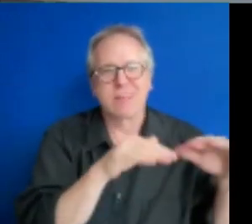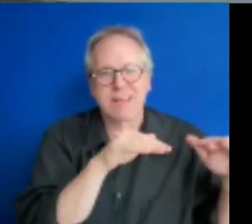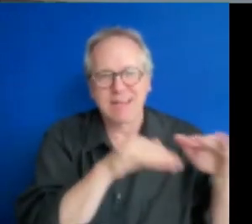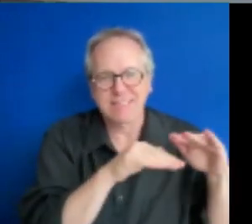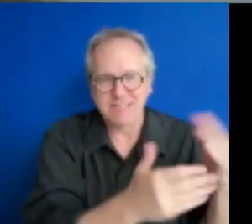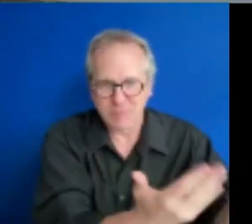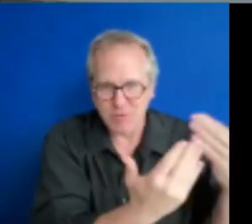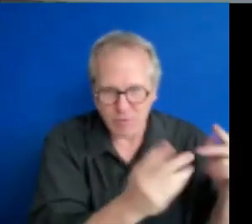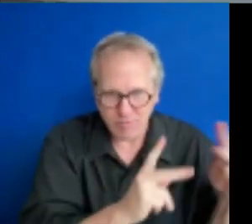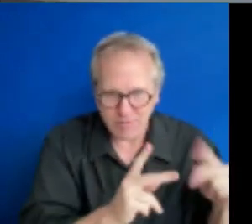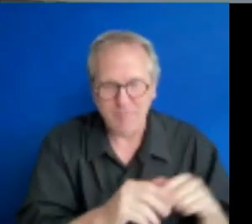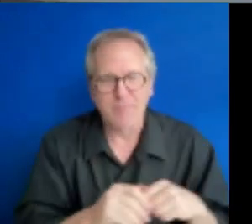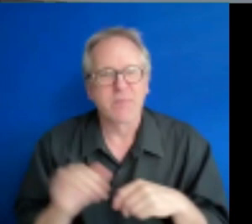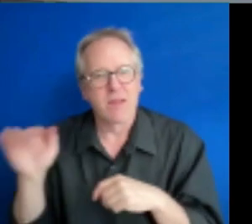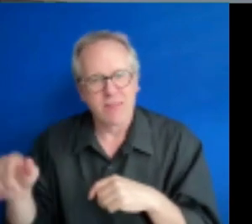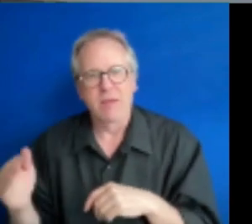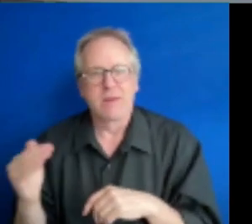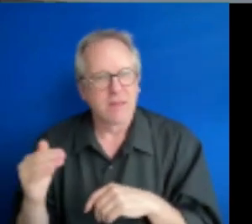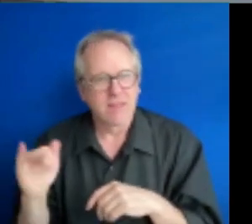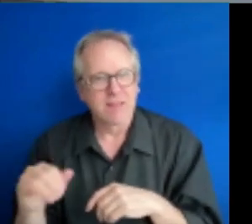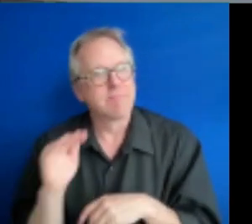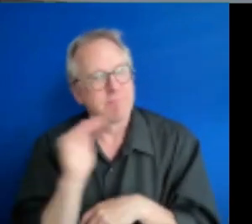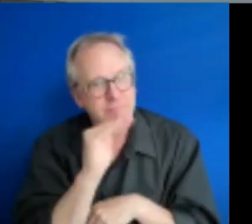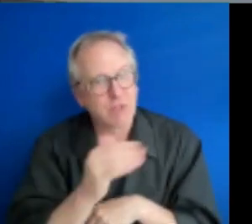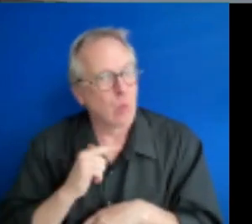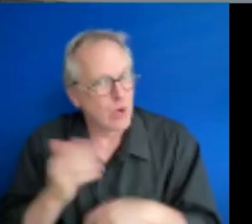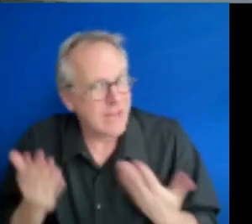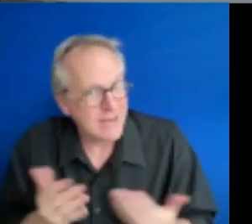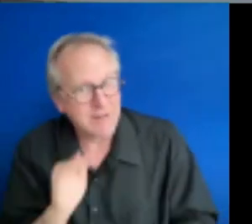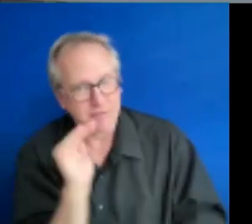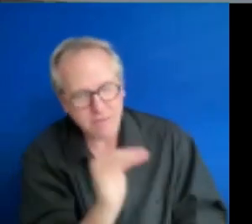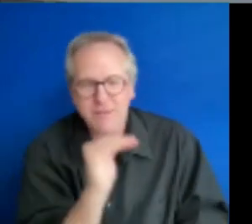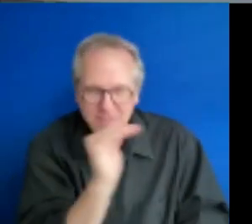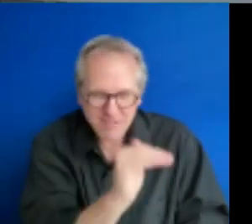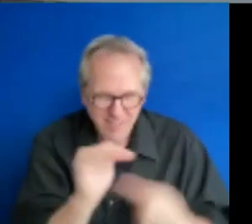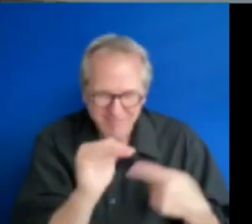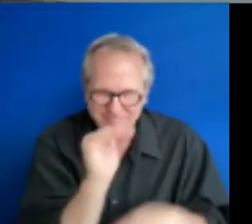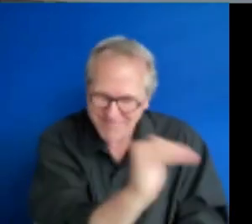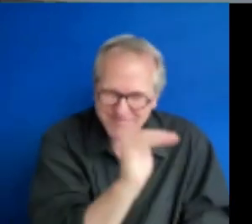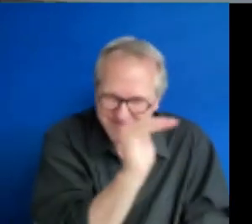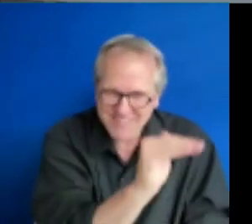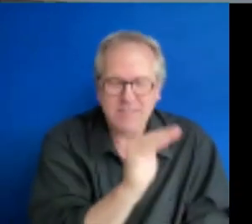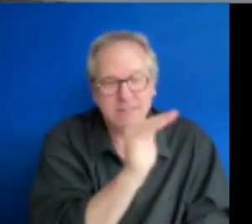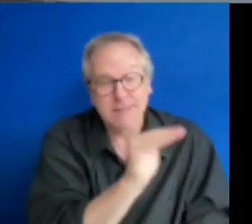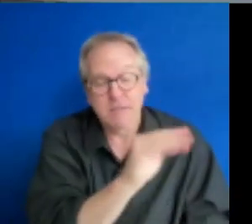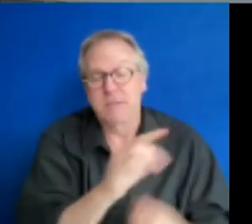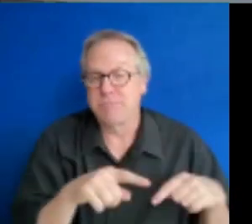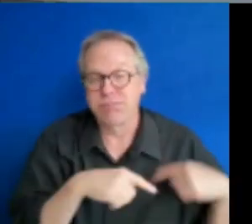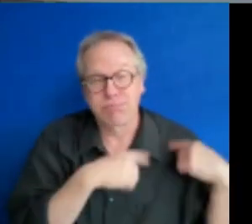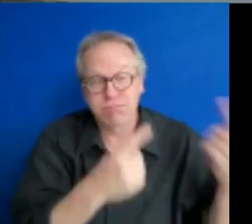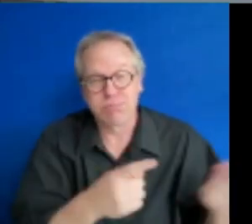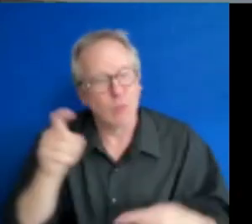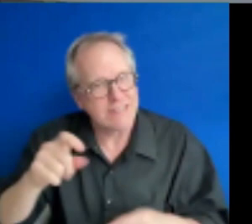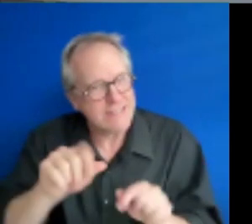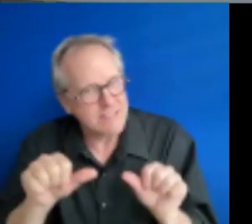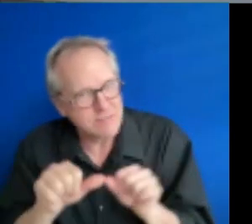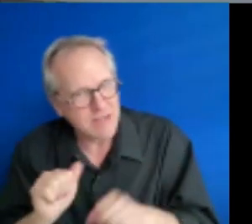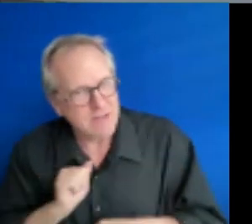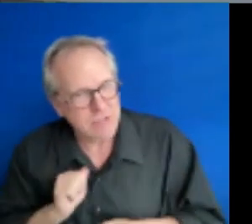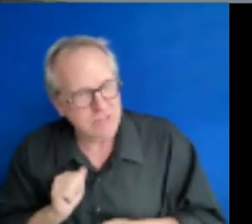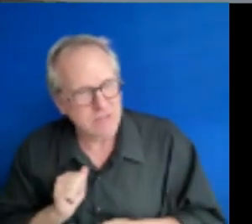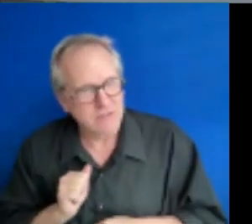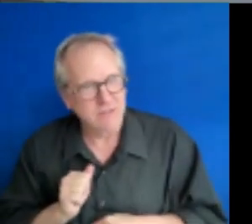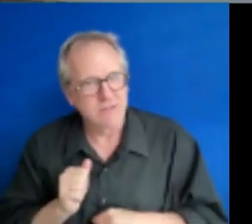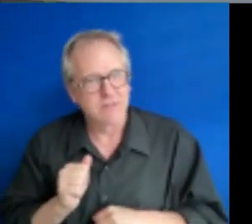drip of, hey, we are here. Hey, we need to have a space at